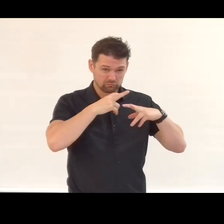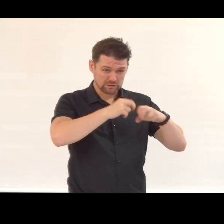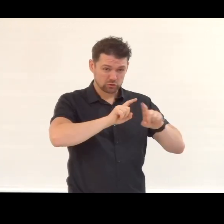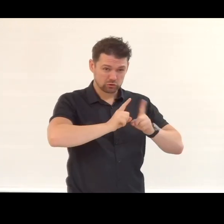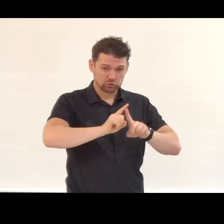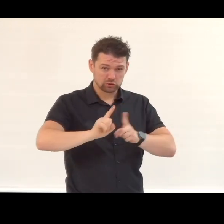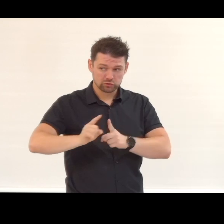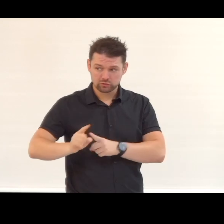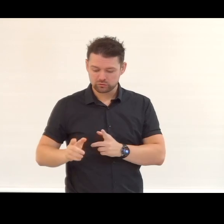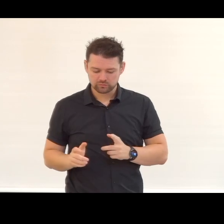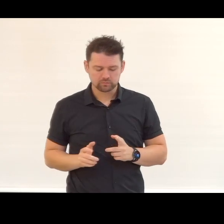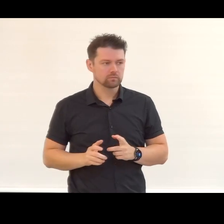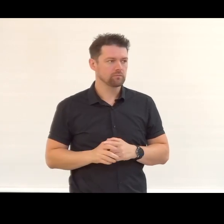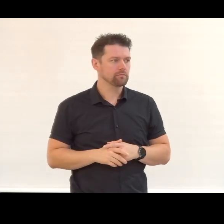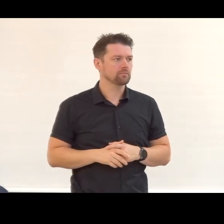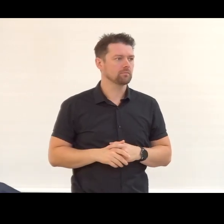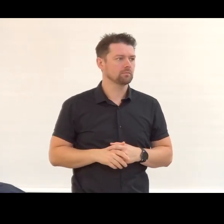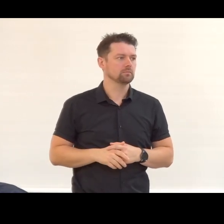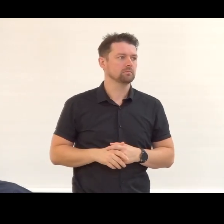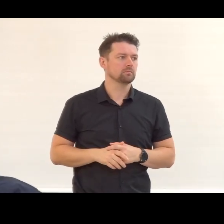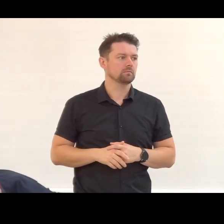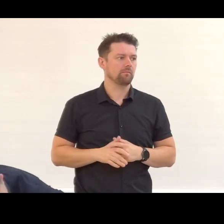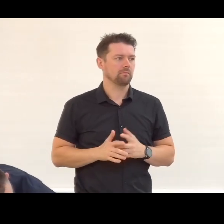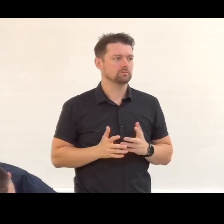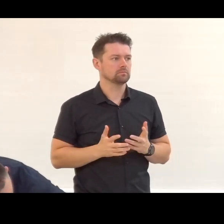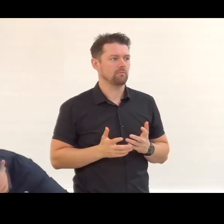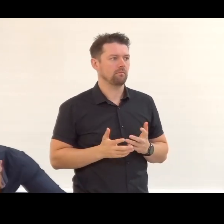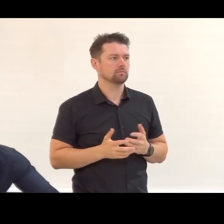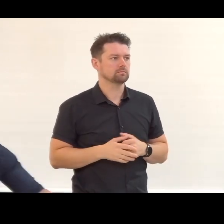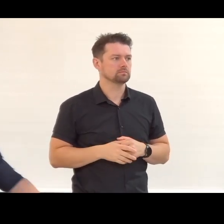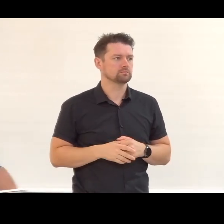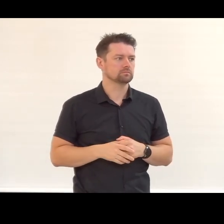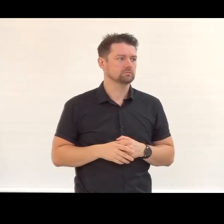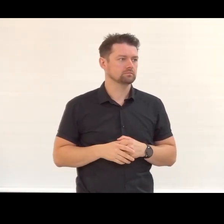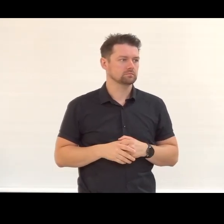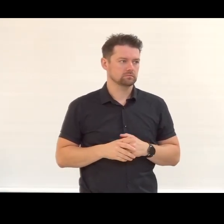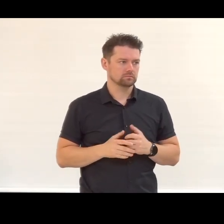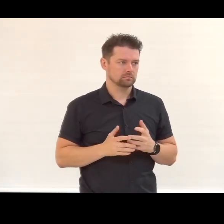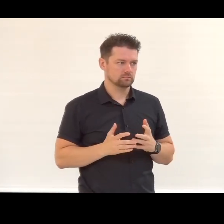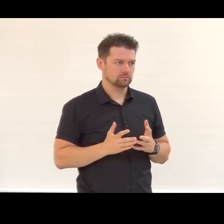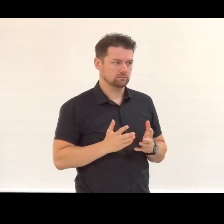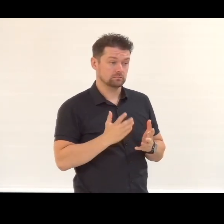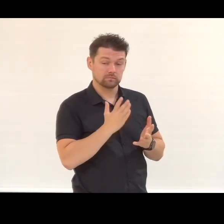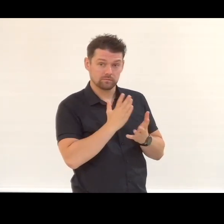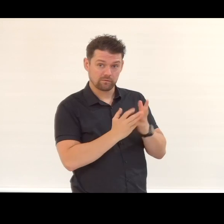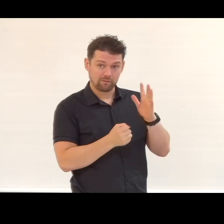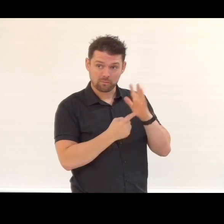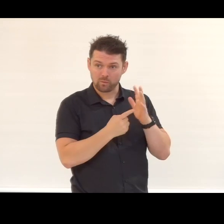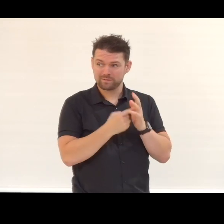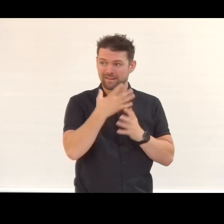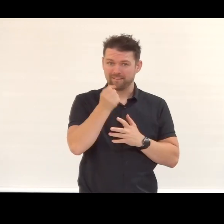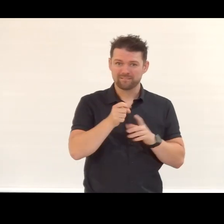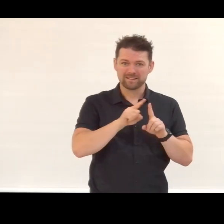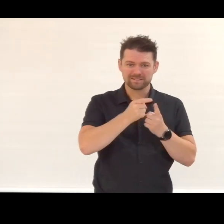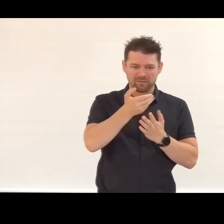conducted. So it will be very important to have like a database with articles,